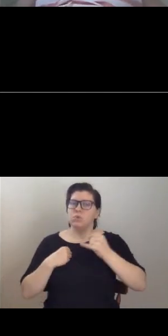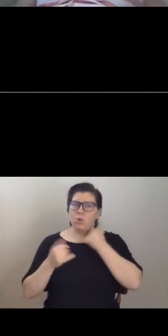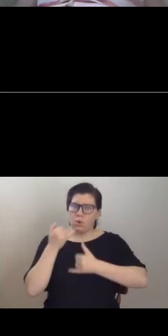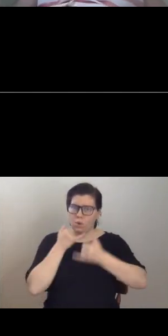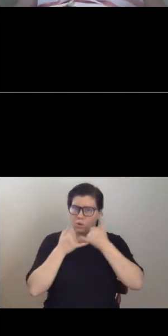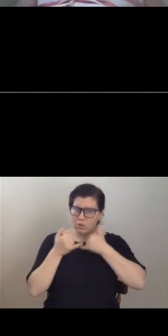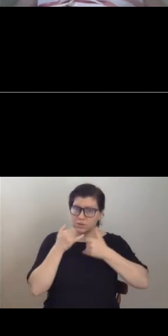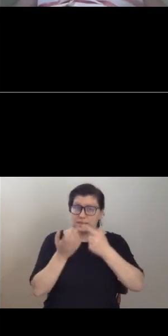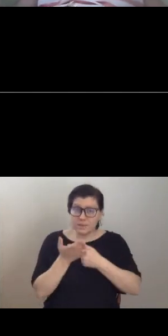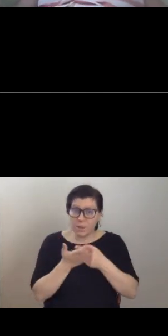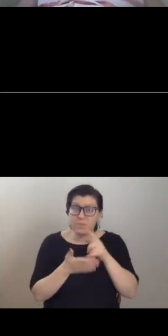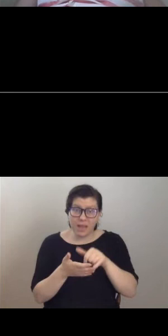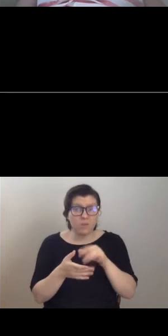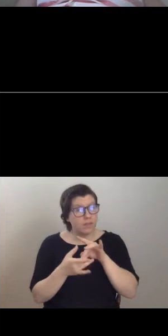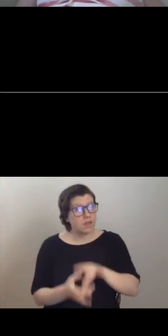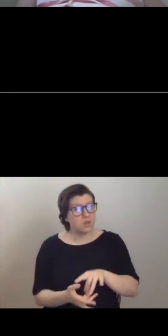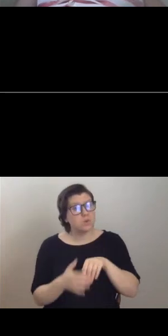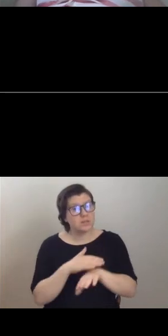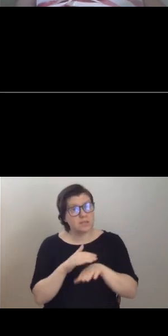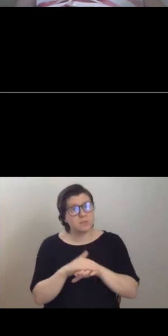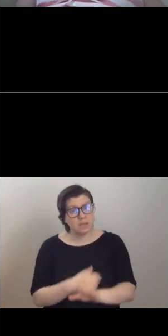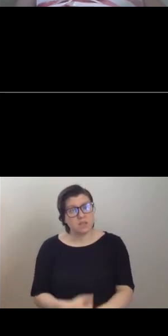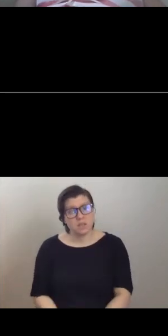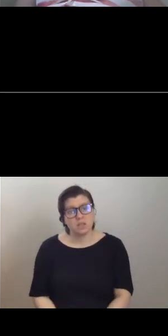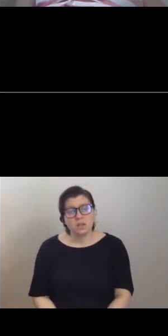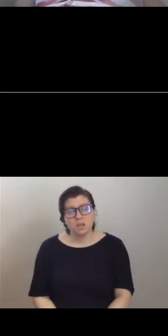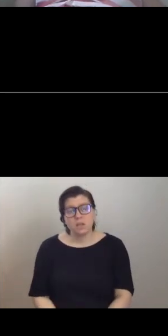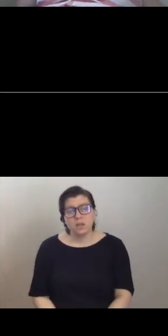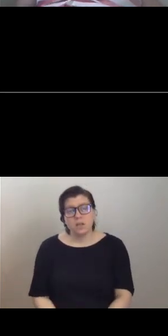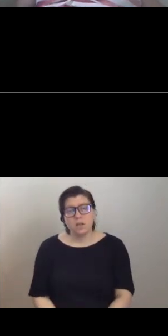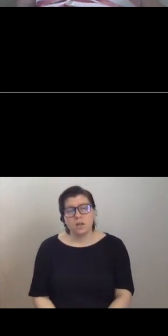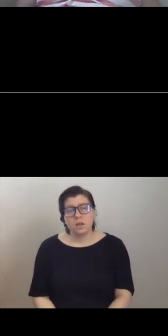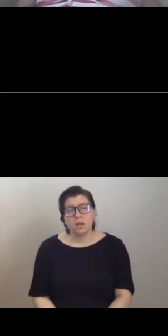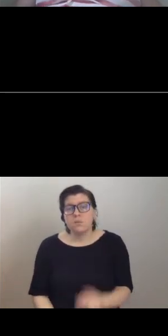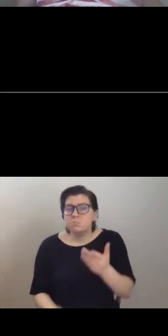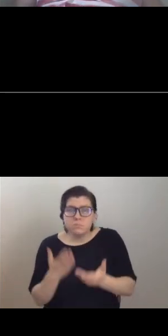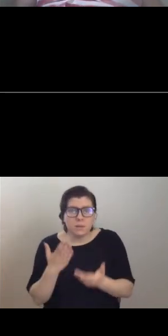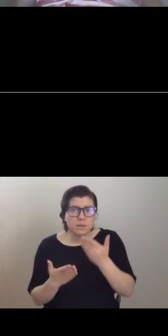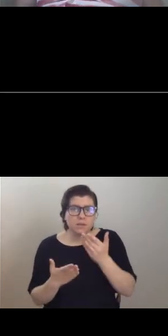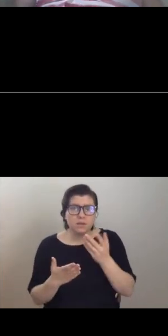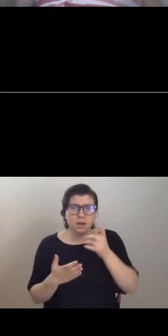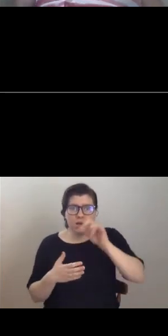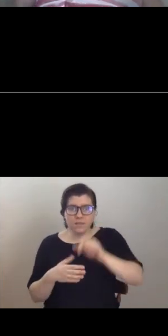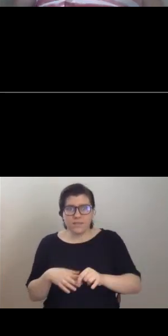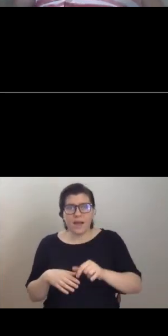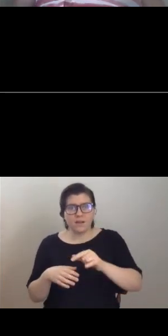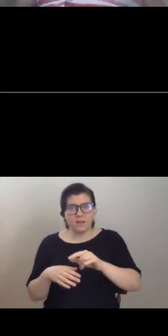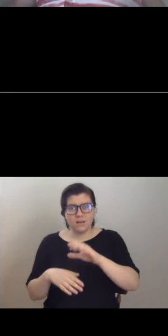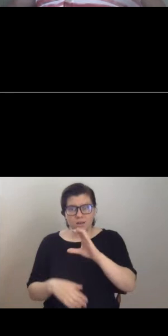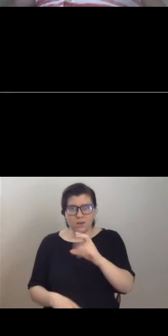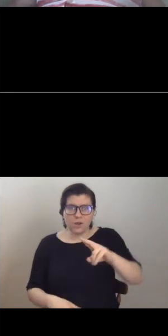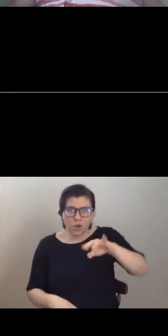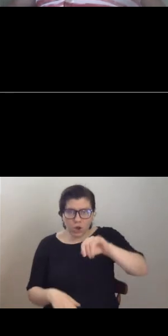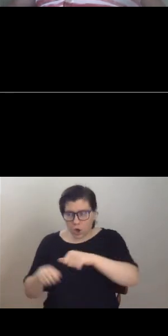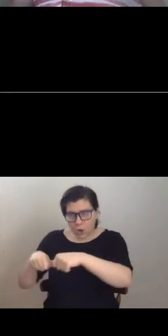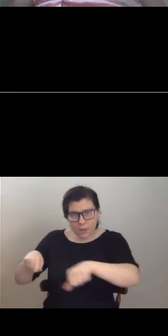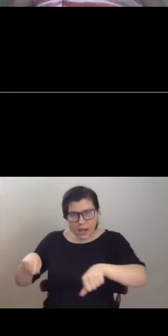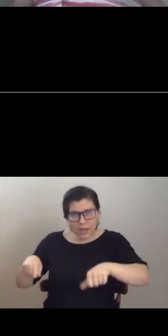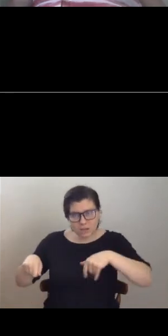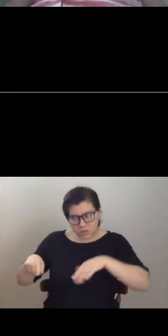with accessibility. Maybe a curb cut was blocked or a door was locked that